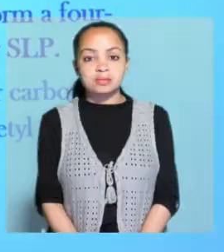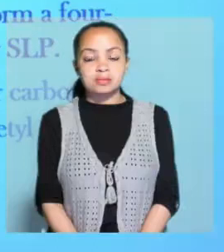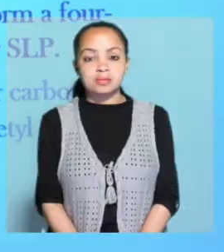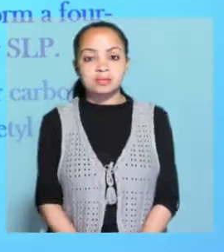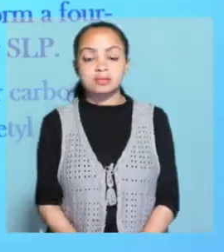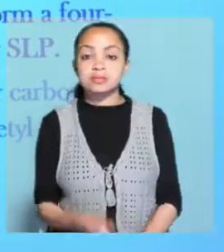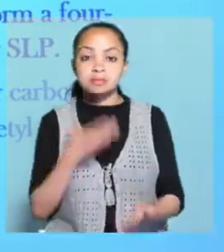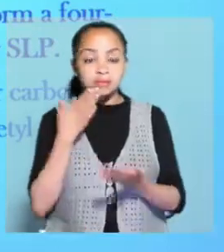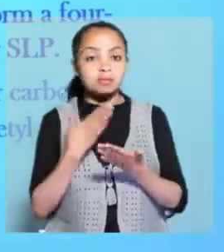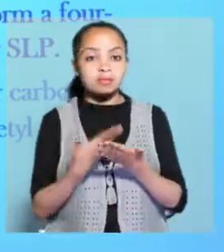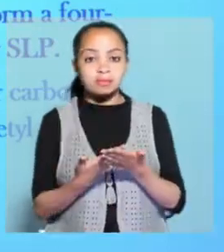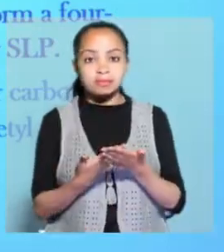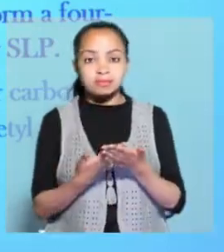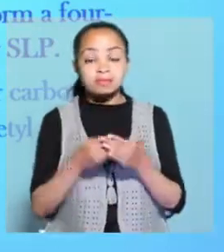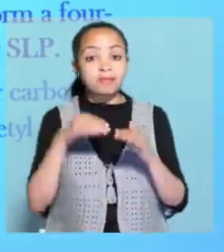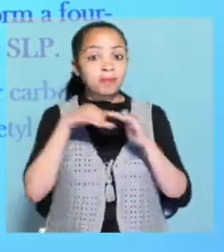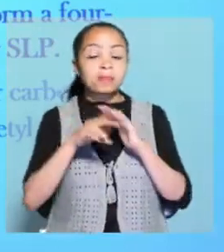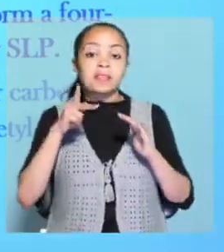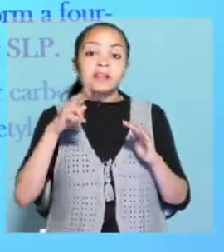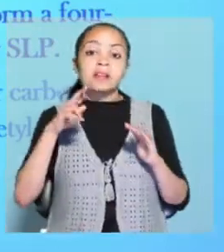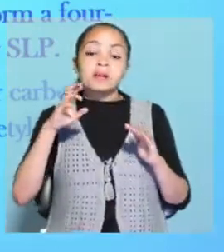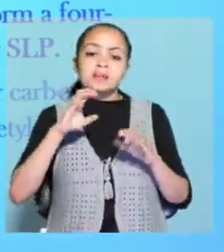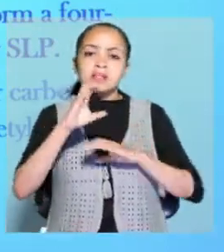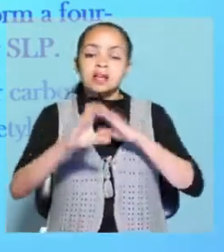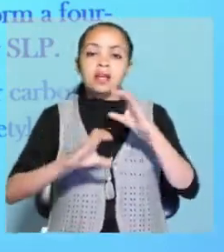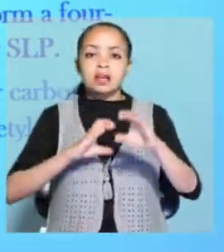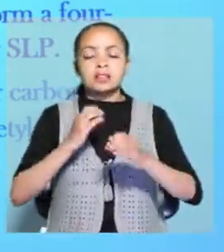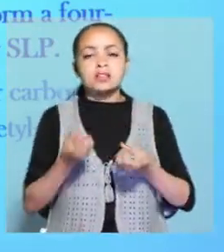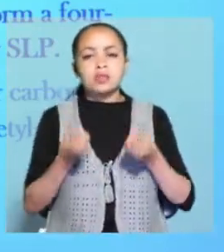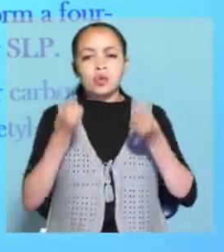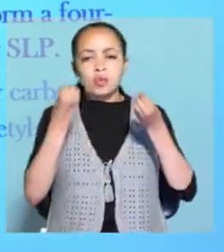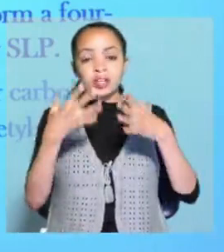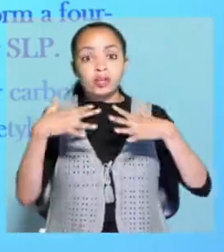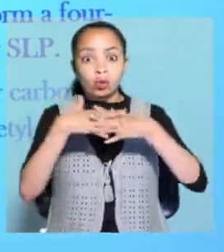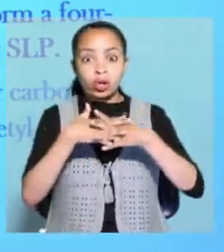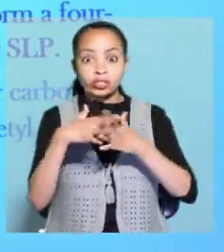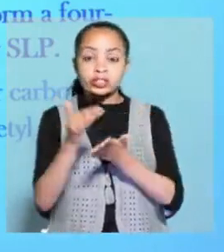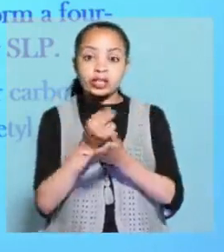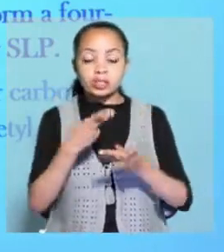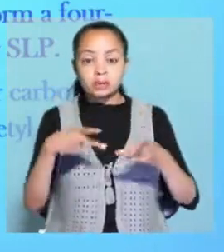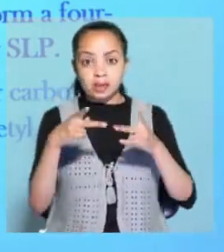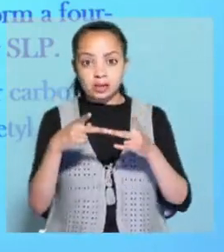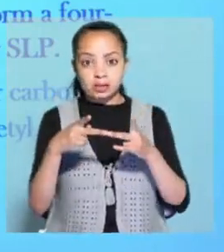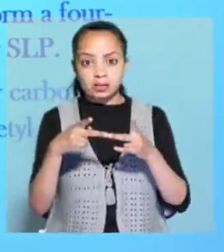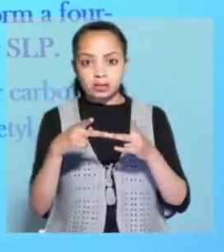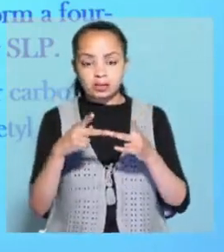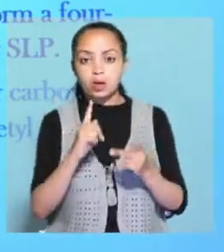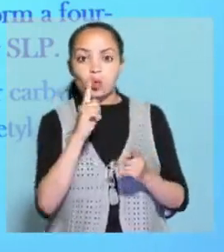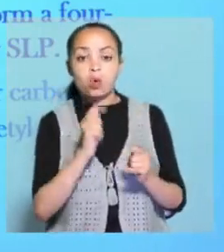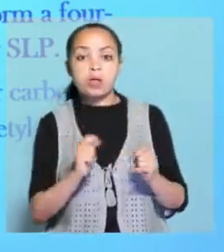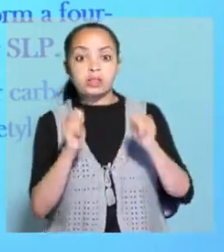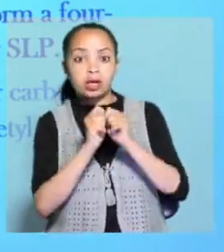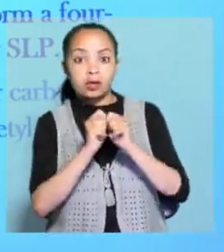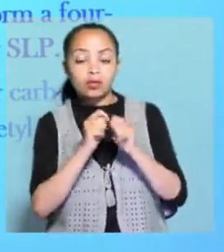Well done. In Kreps cycle, there are so many reactions takes place. It is one type